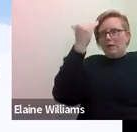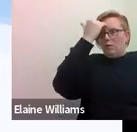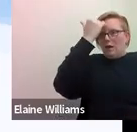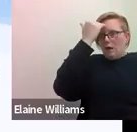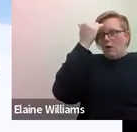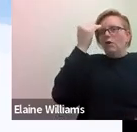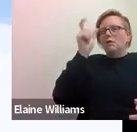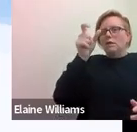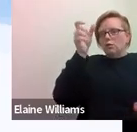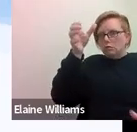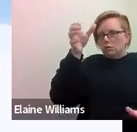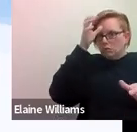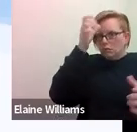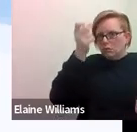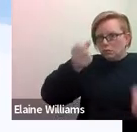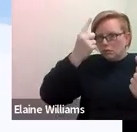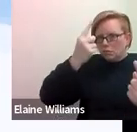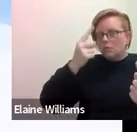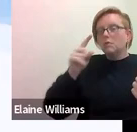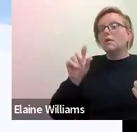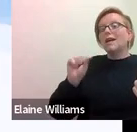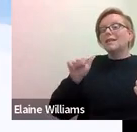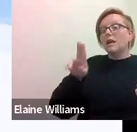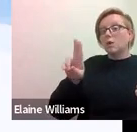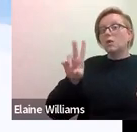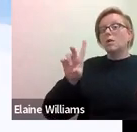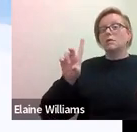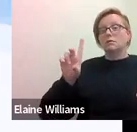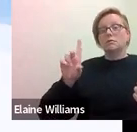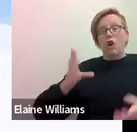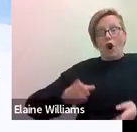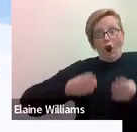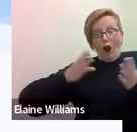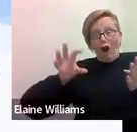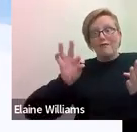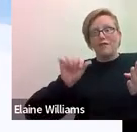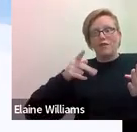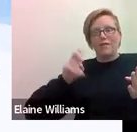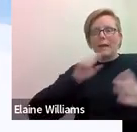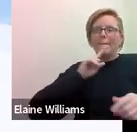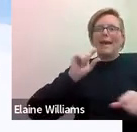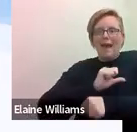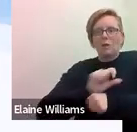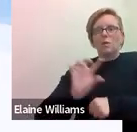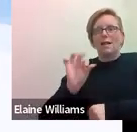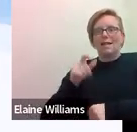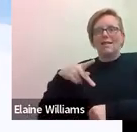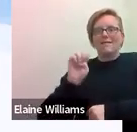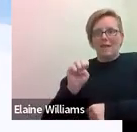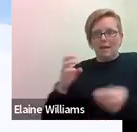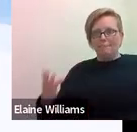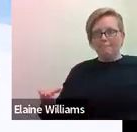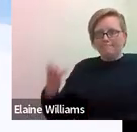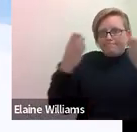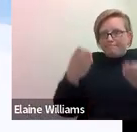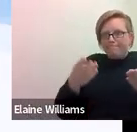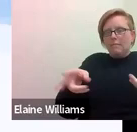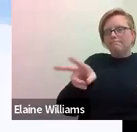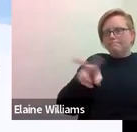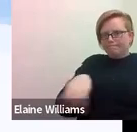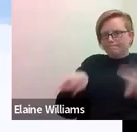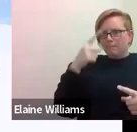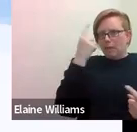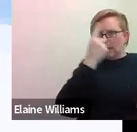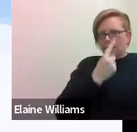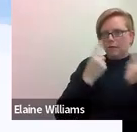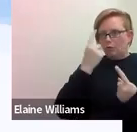of FAPE from the SAU, whether that's to continue the IEP as it's written or whether there would be some amendment to the IEP based